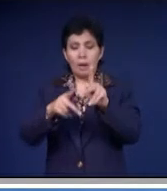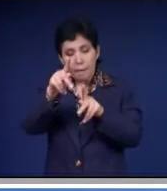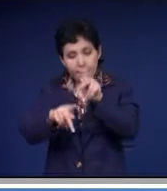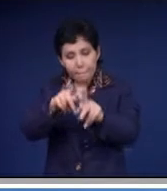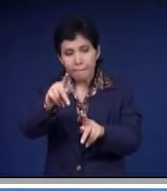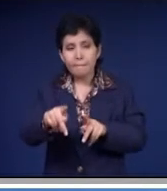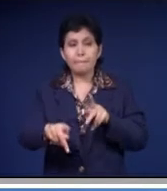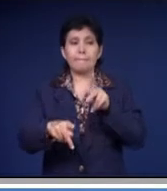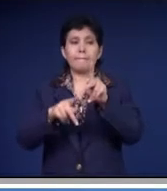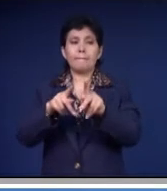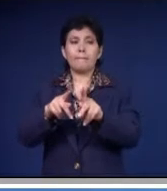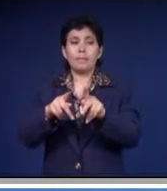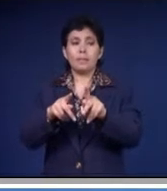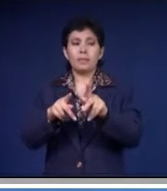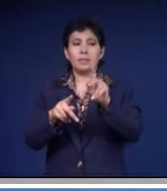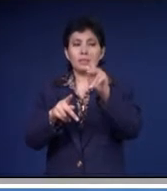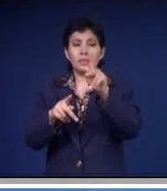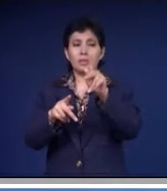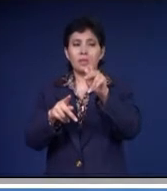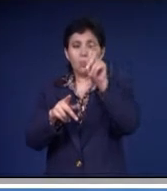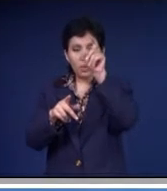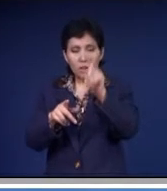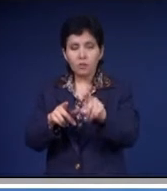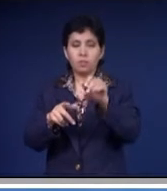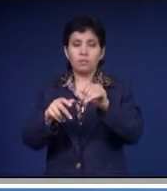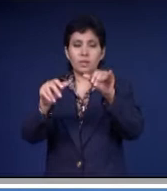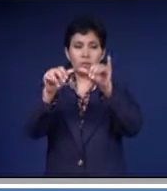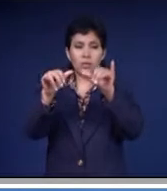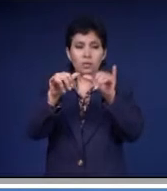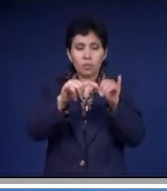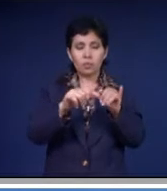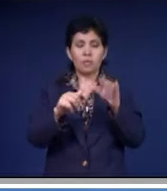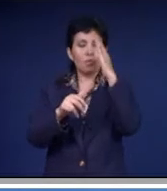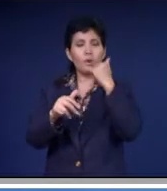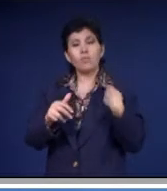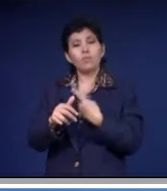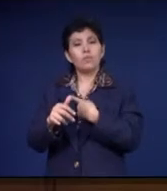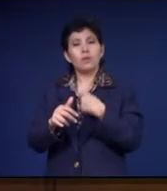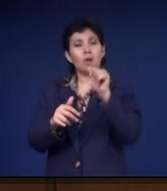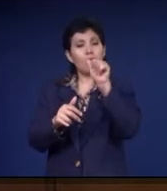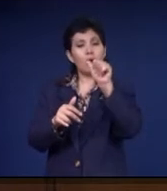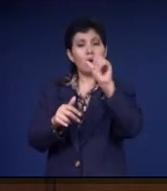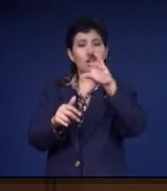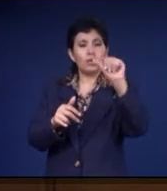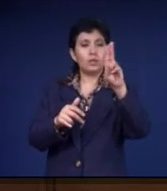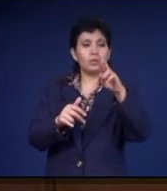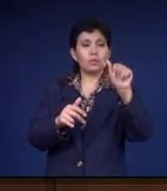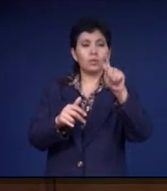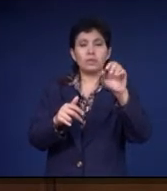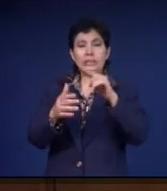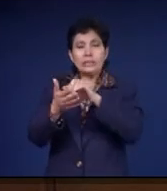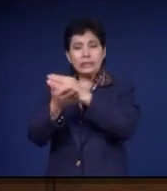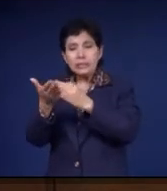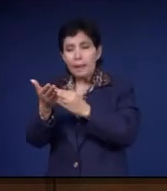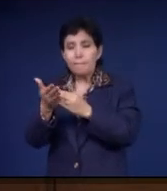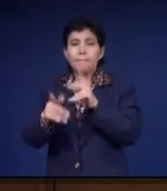with integrity. We need to be accurate, fairness, honesty, and truthfulness. Often, some